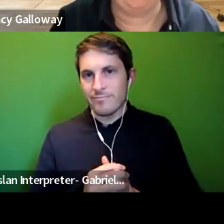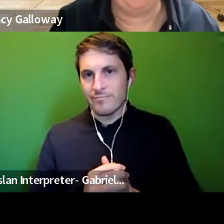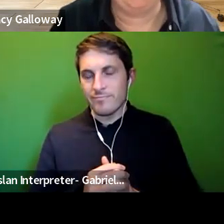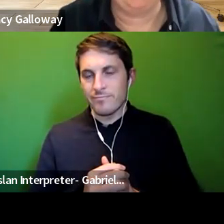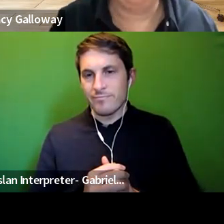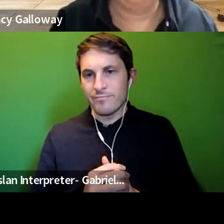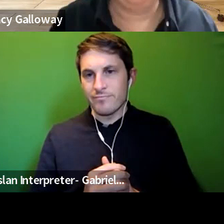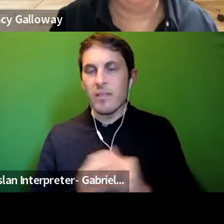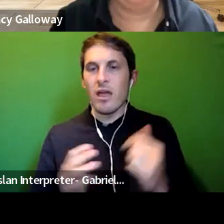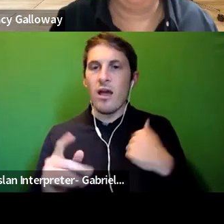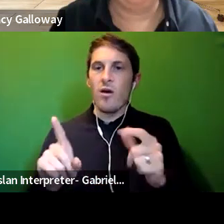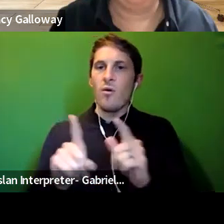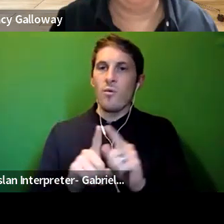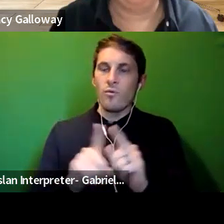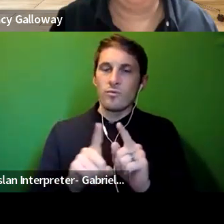think